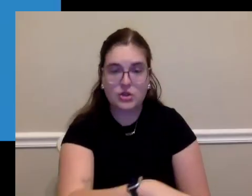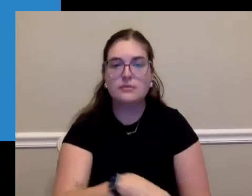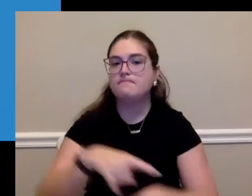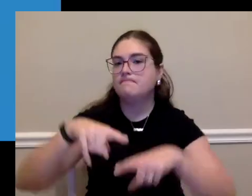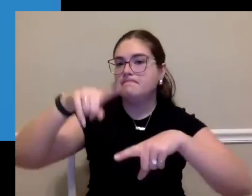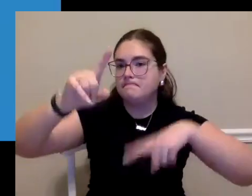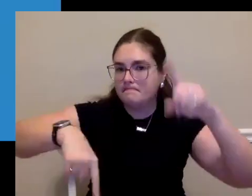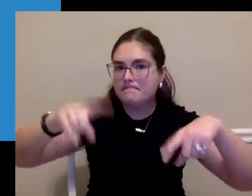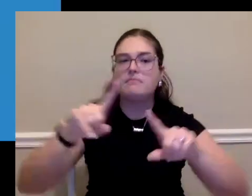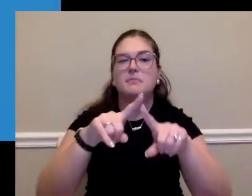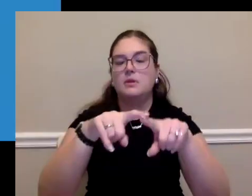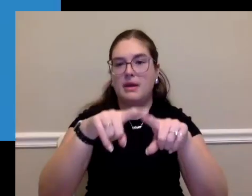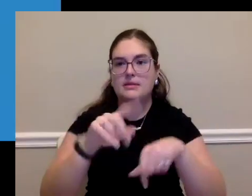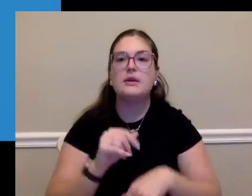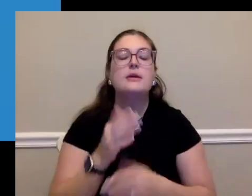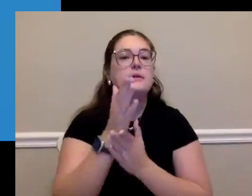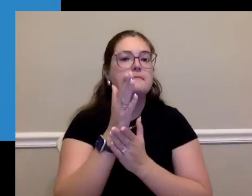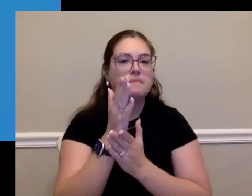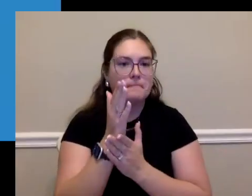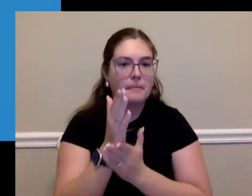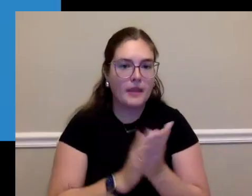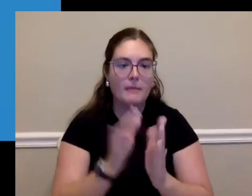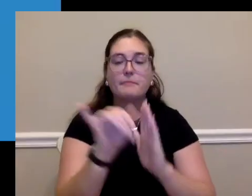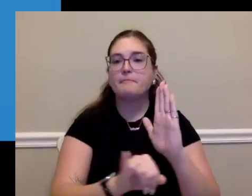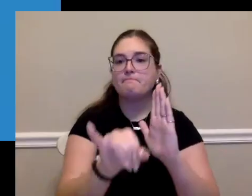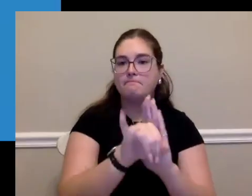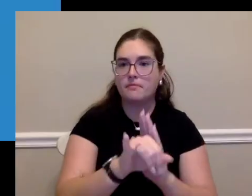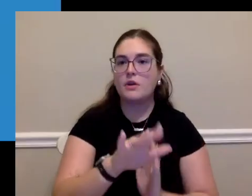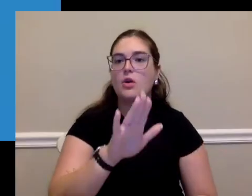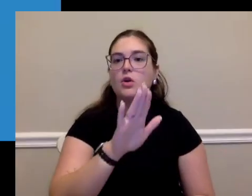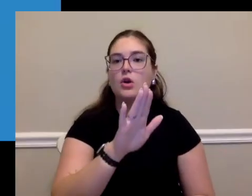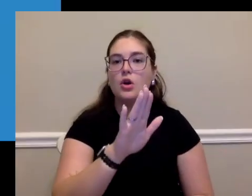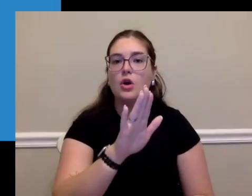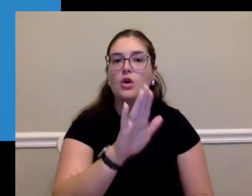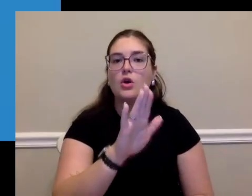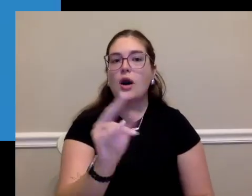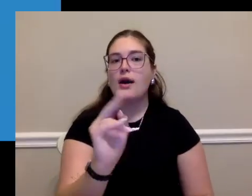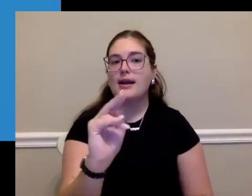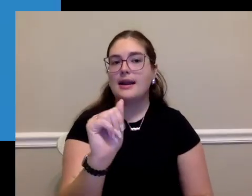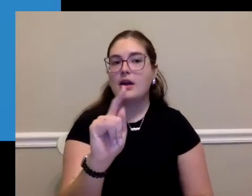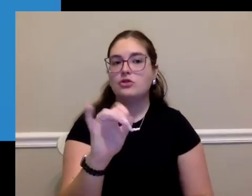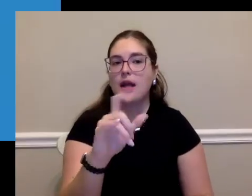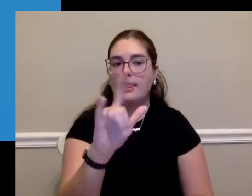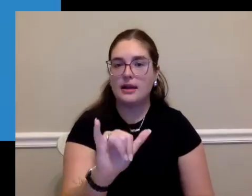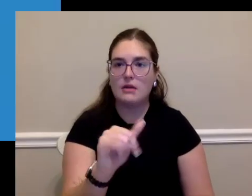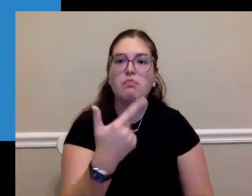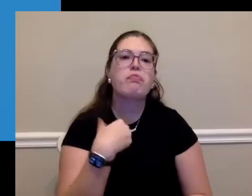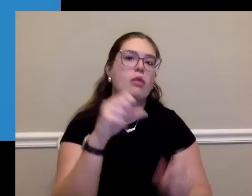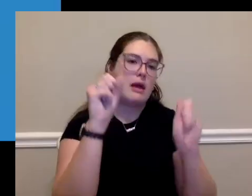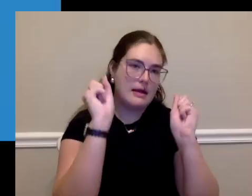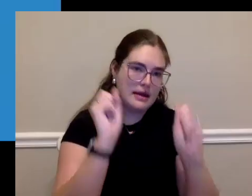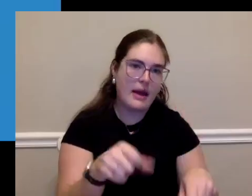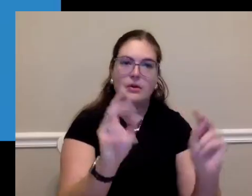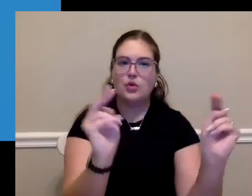are nationalities where the nationality is gender neutral in Spanish. For example, estadounidense,